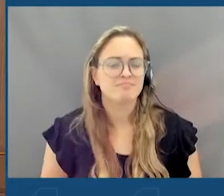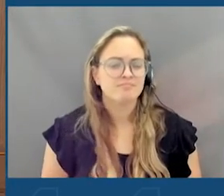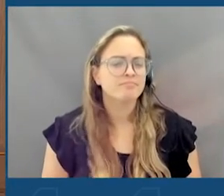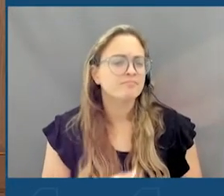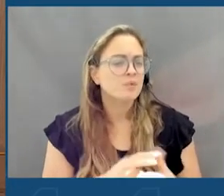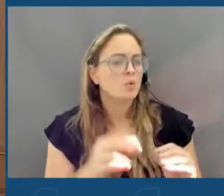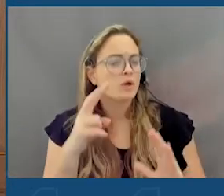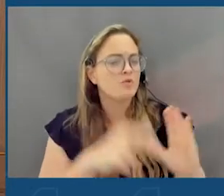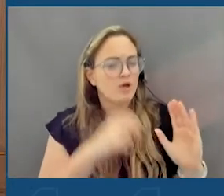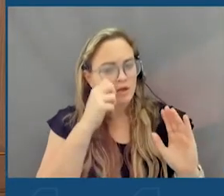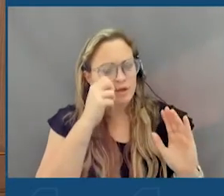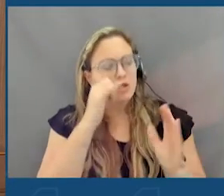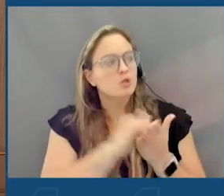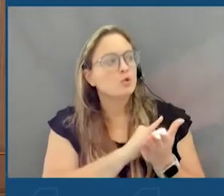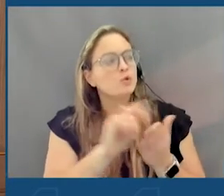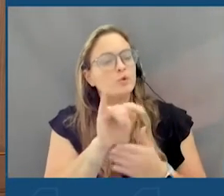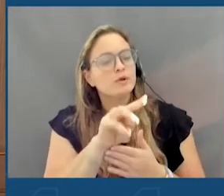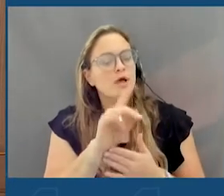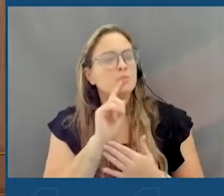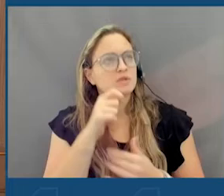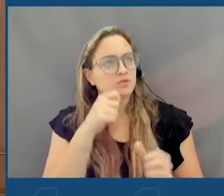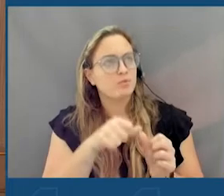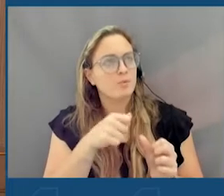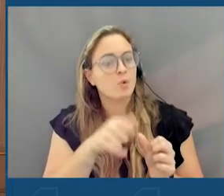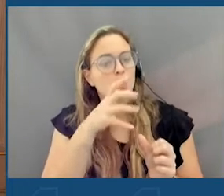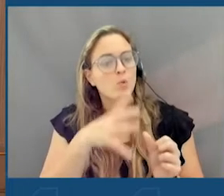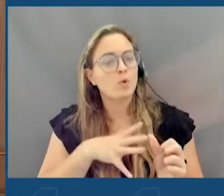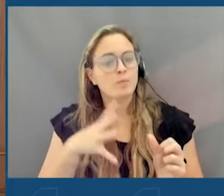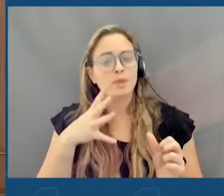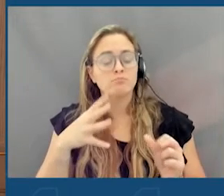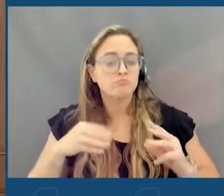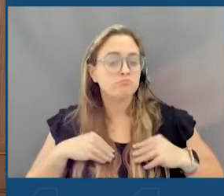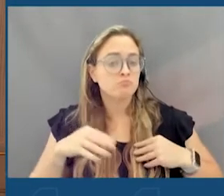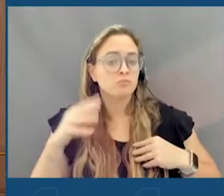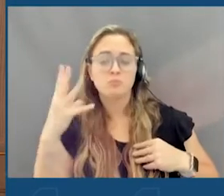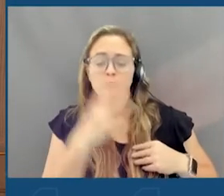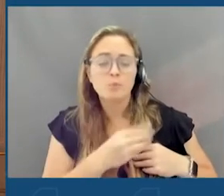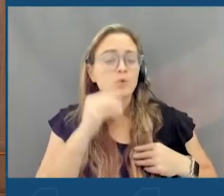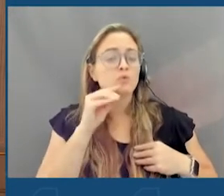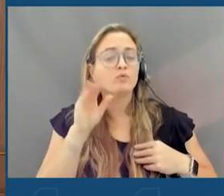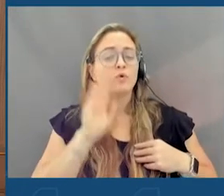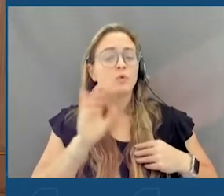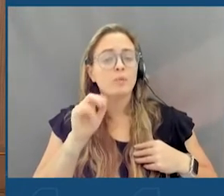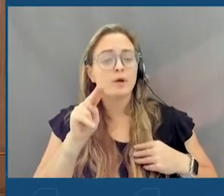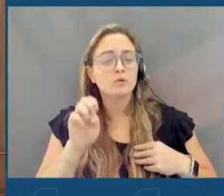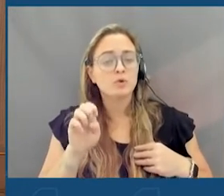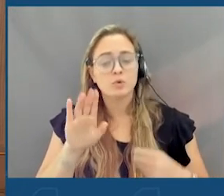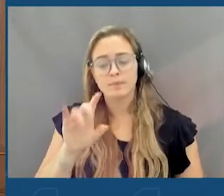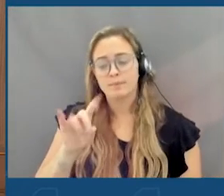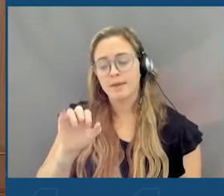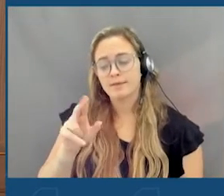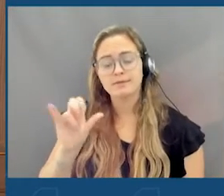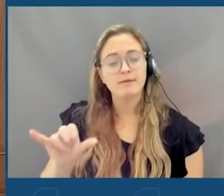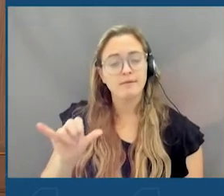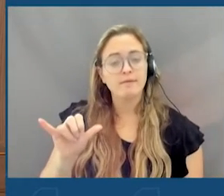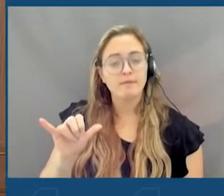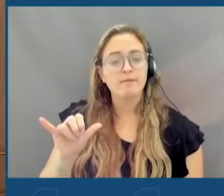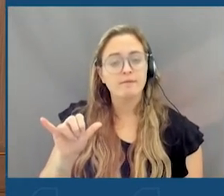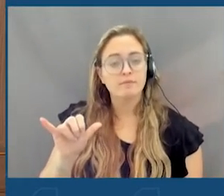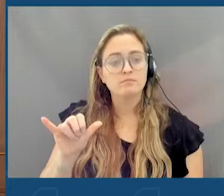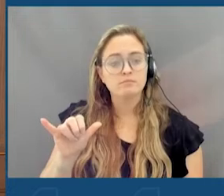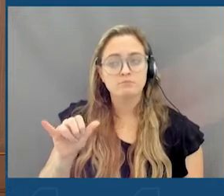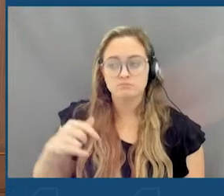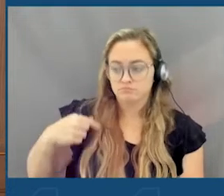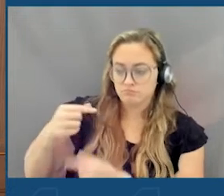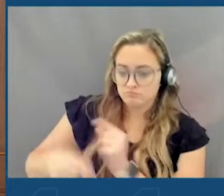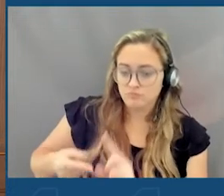York Times a couple years back that I'll never forget about a woman who owned a beautiful brownstone in Bed-Stuy. She inherited it from her father. It